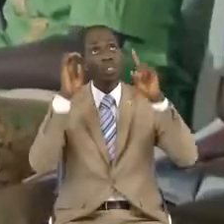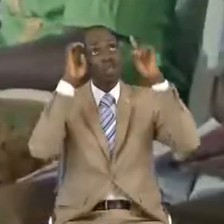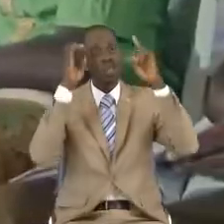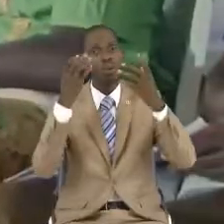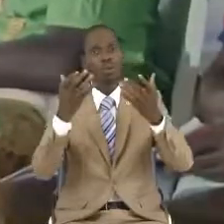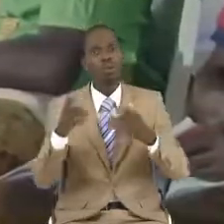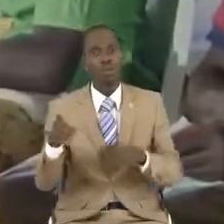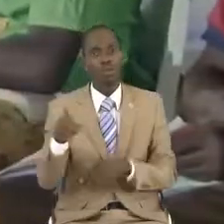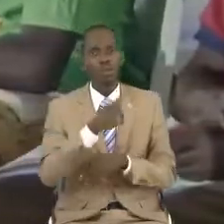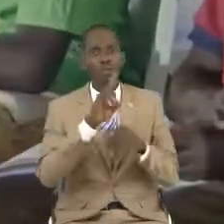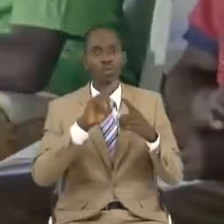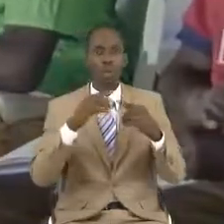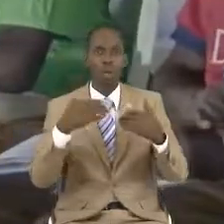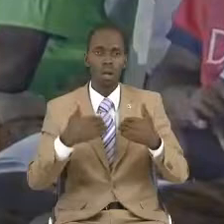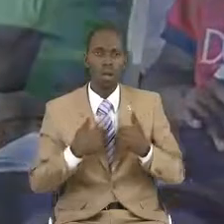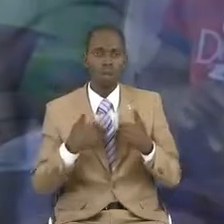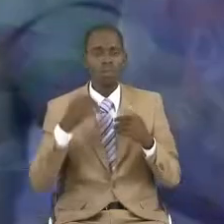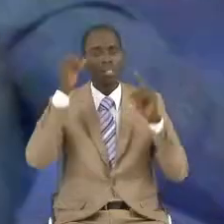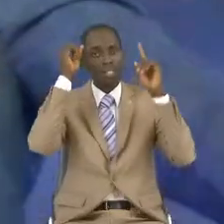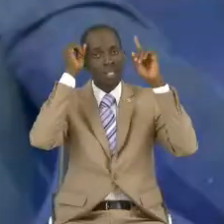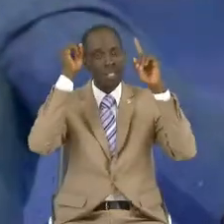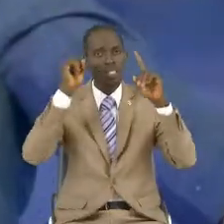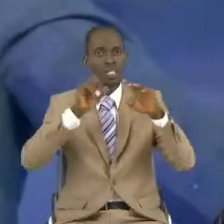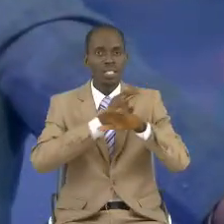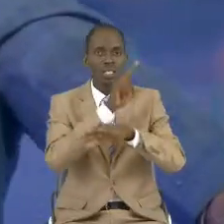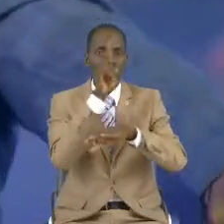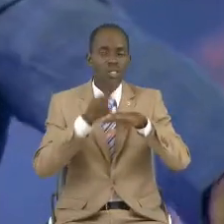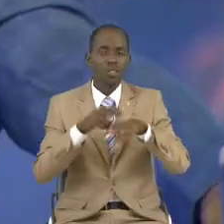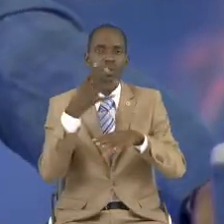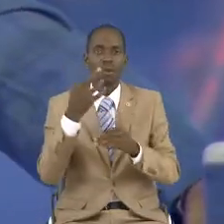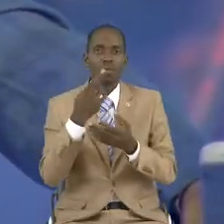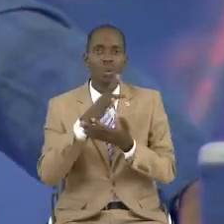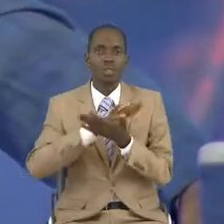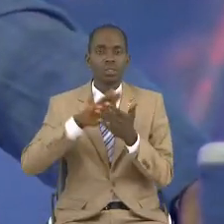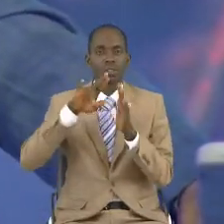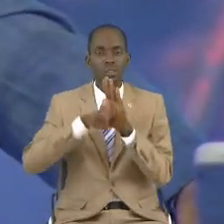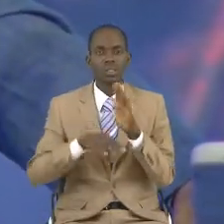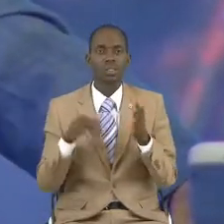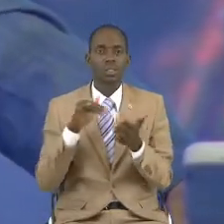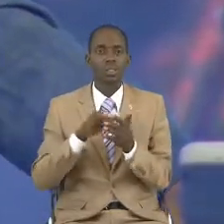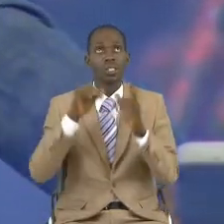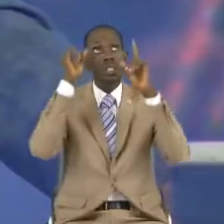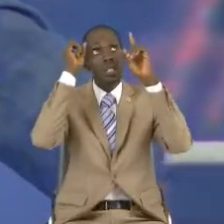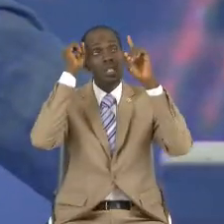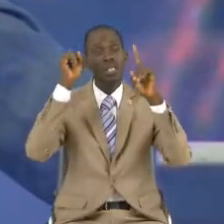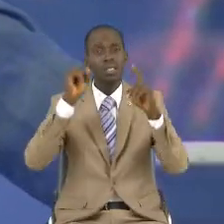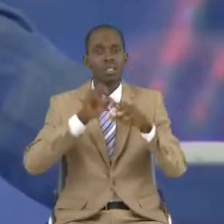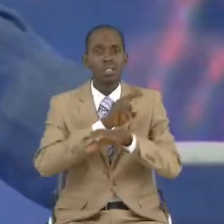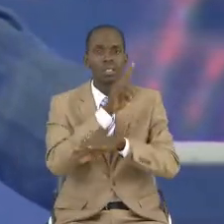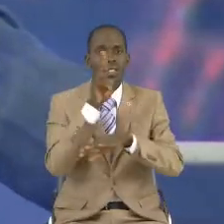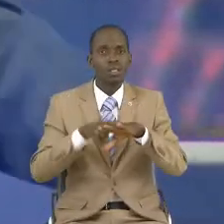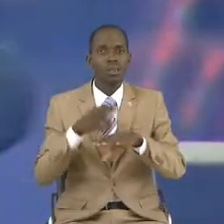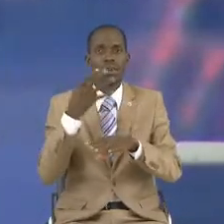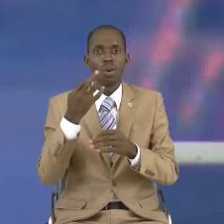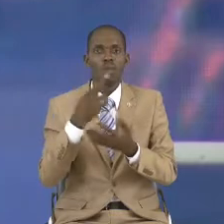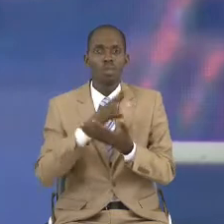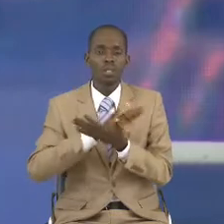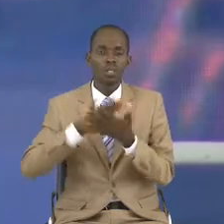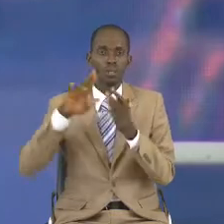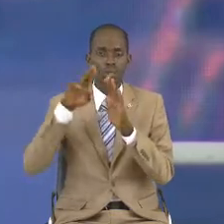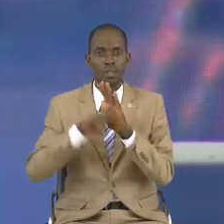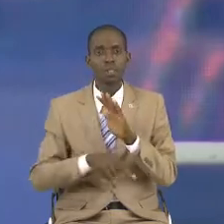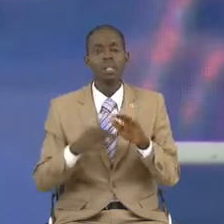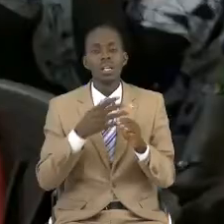have its nature of righteousness again it's nature of righteousness and